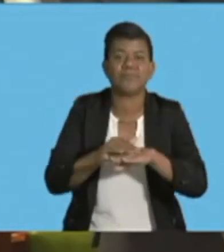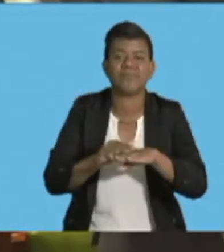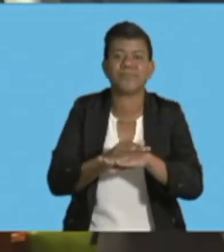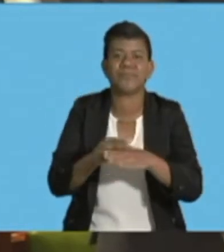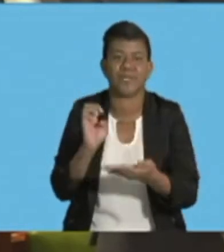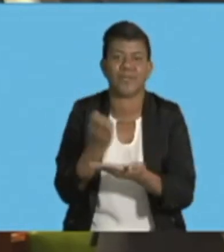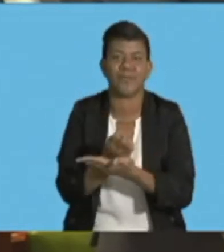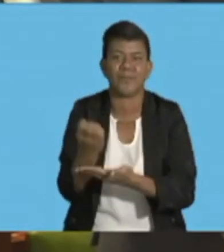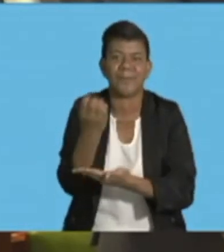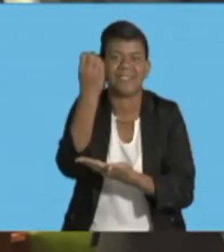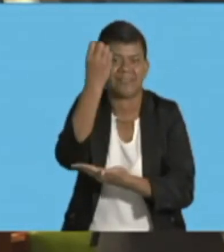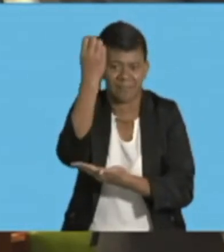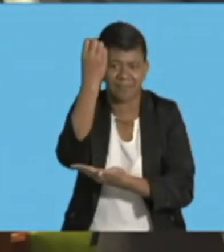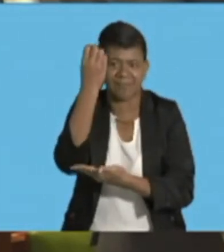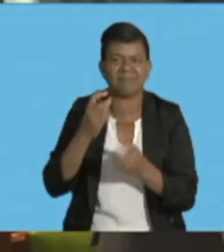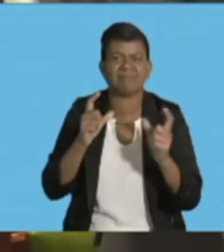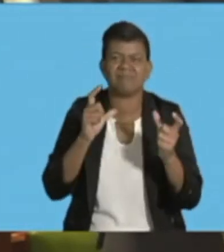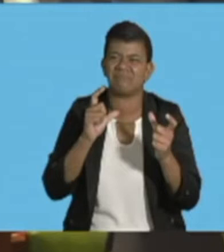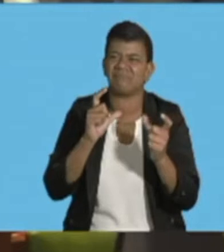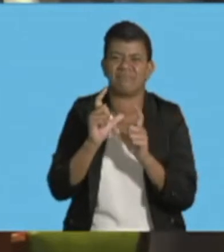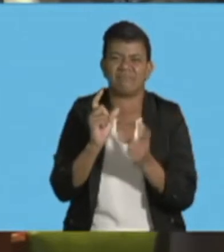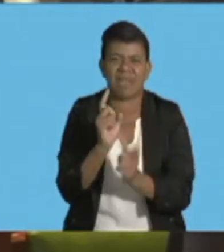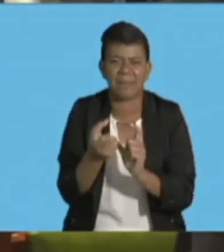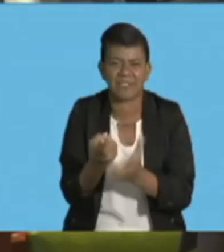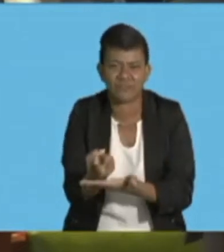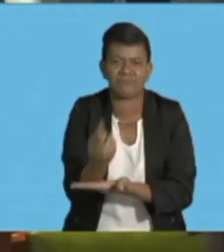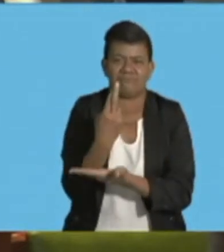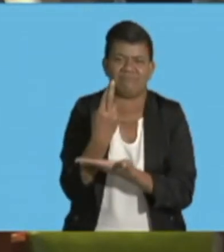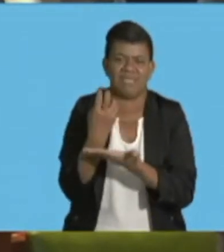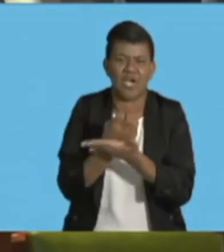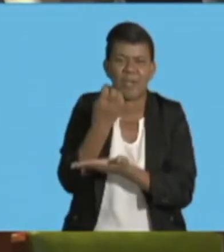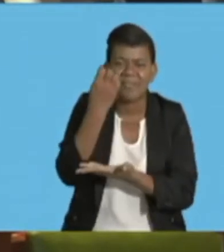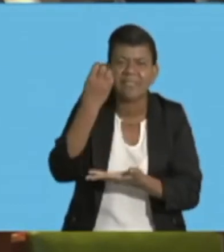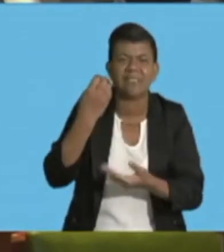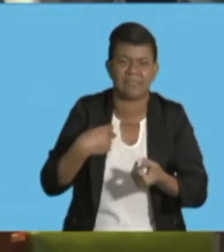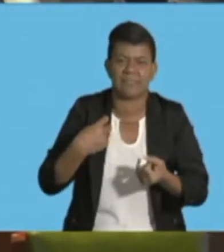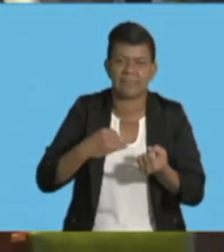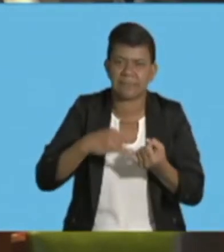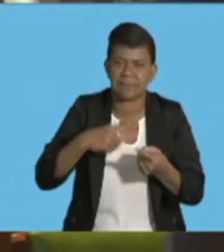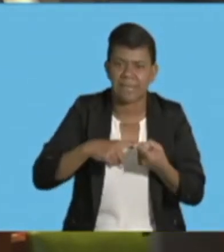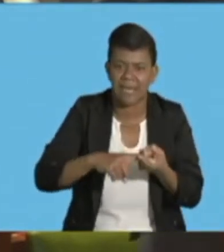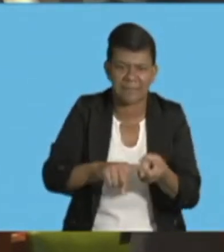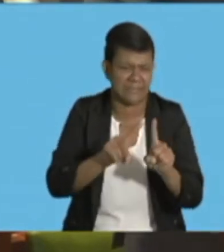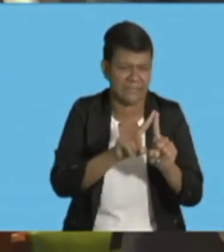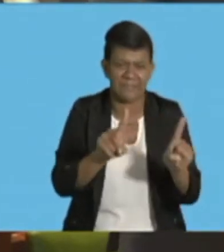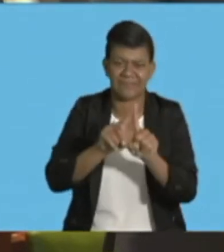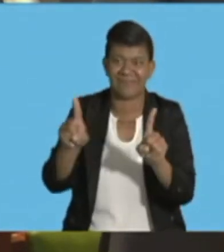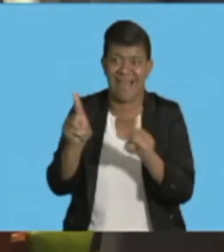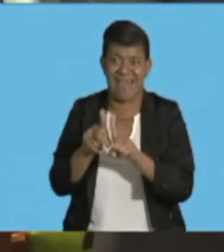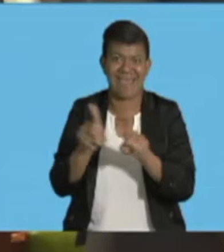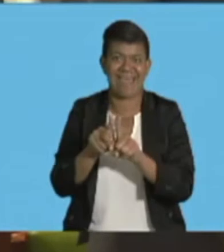and resilience, including economic and financial sustainability, some of the matters which the UN Secretary General just referred to in his speech, Mr. Speaker,